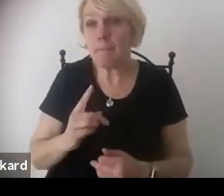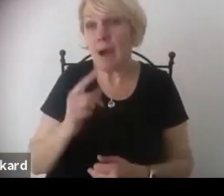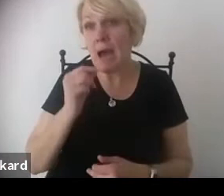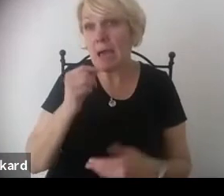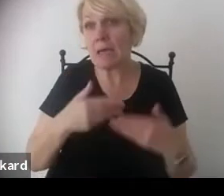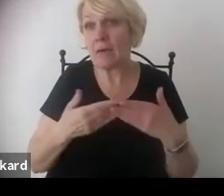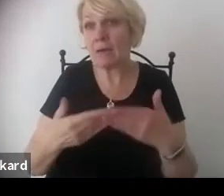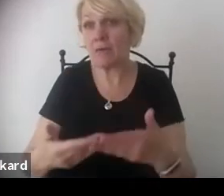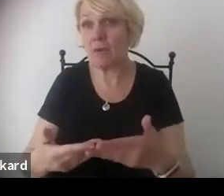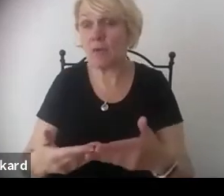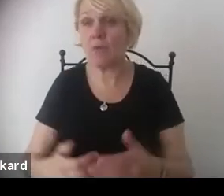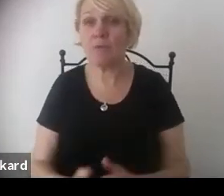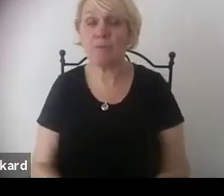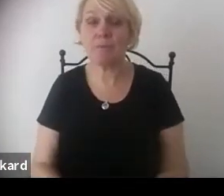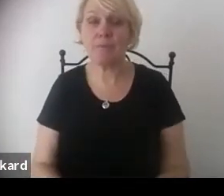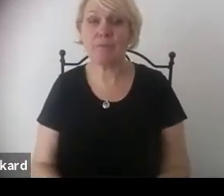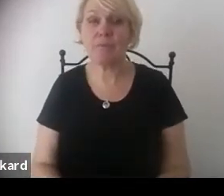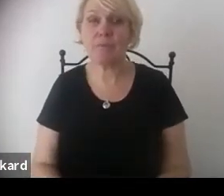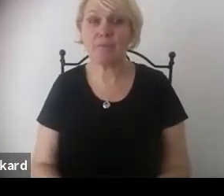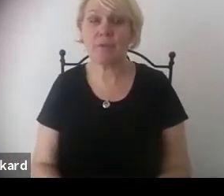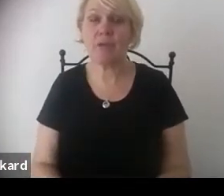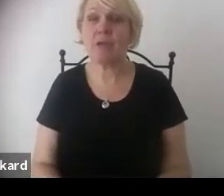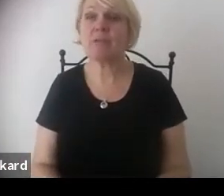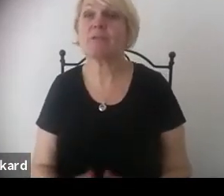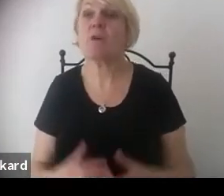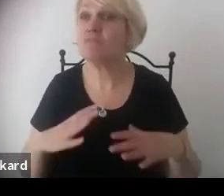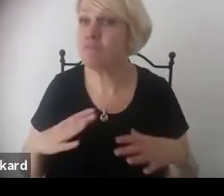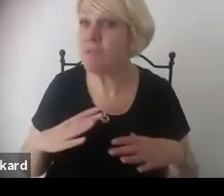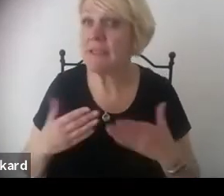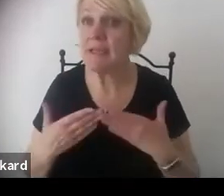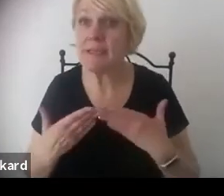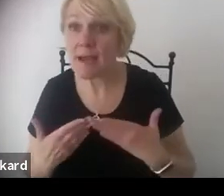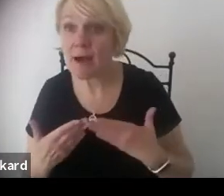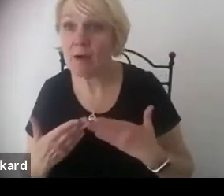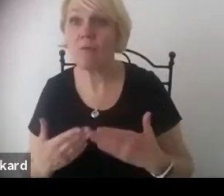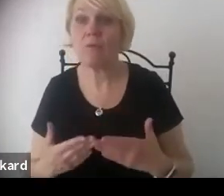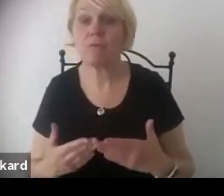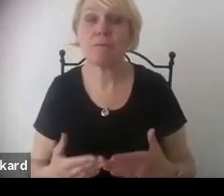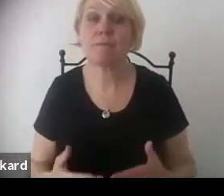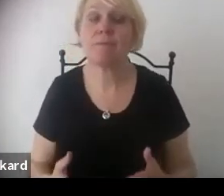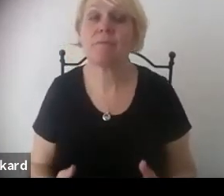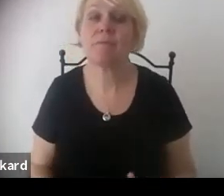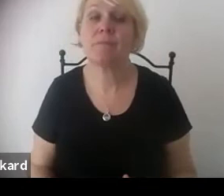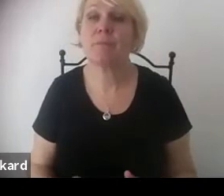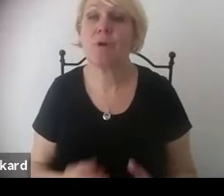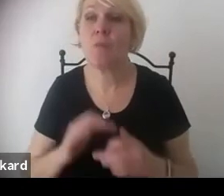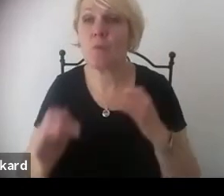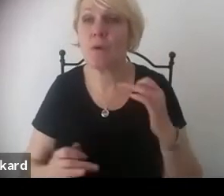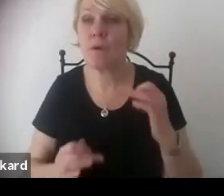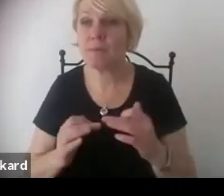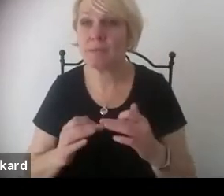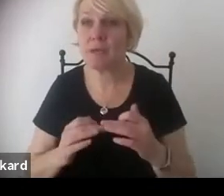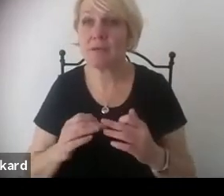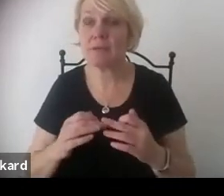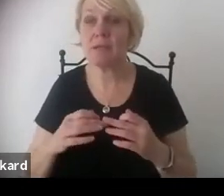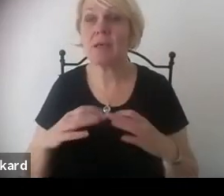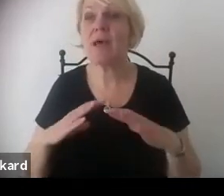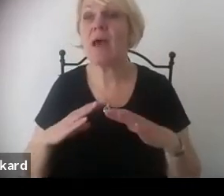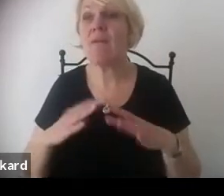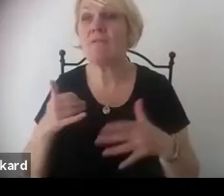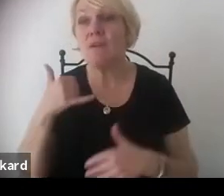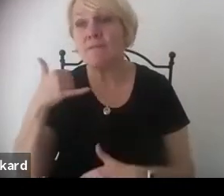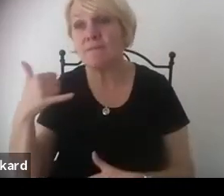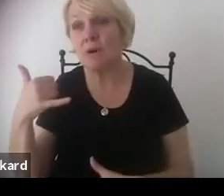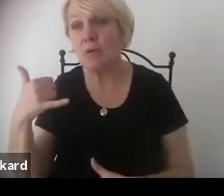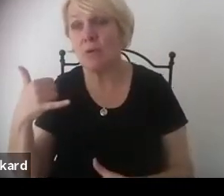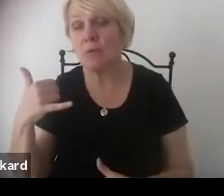can certainly provide it. But it's readily available on the Trust's website. It's a free phone number, and